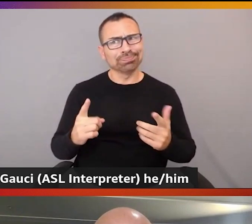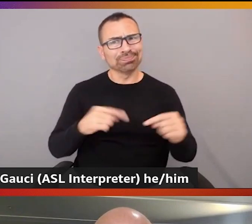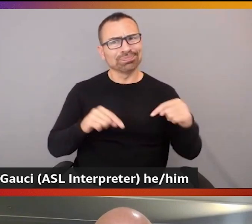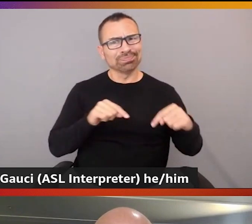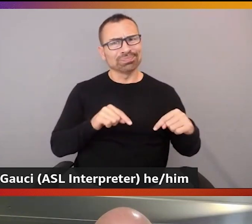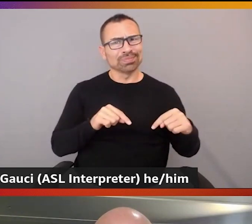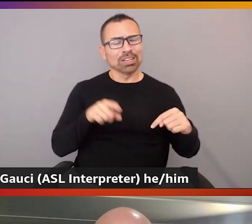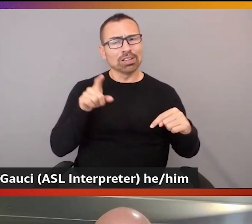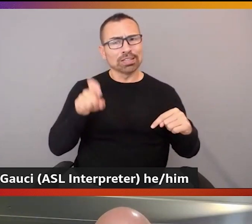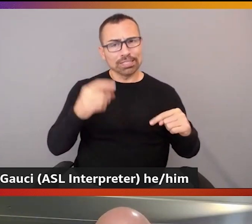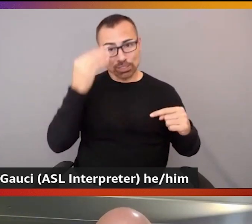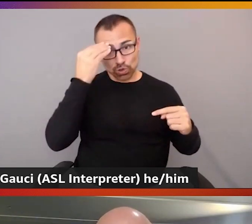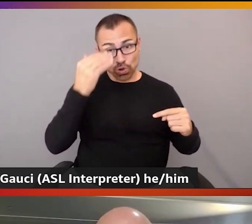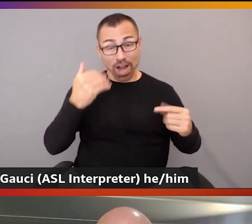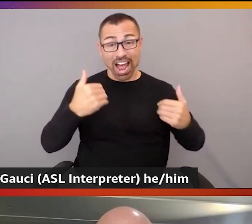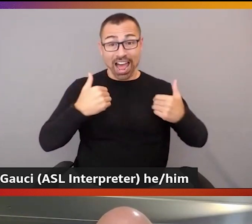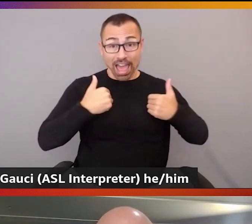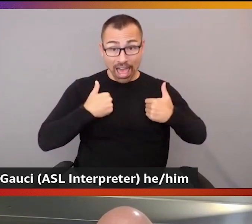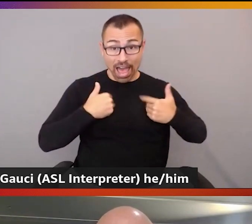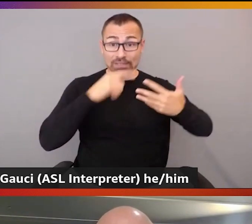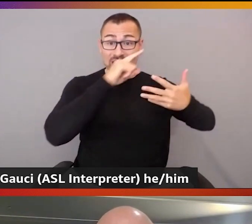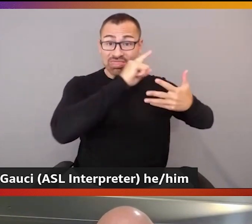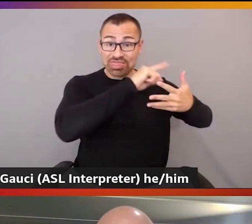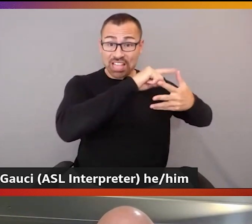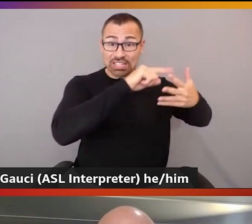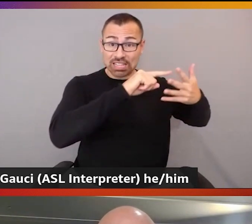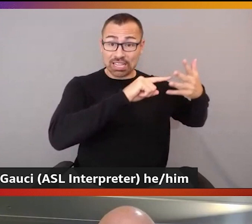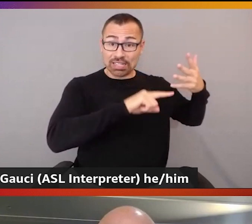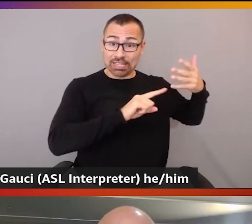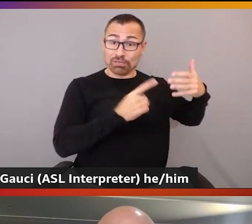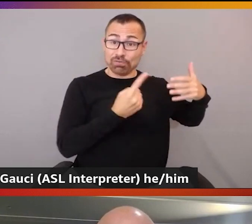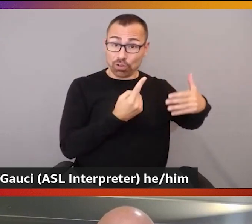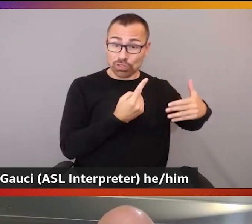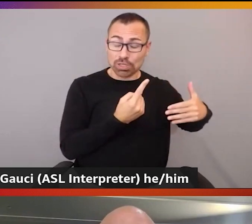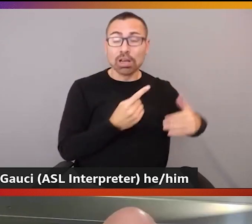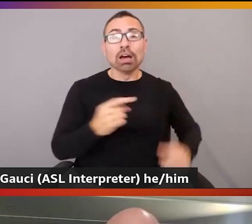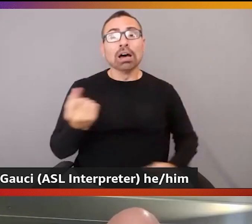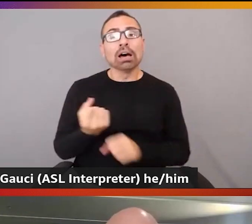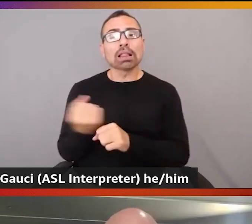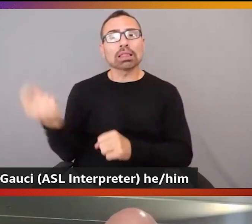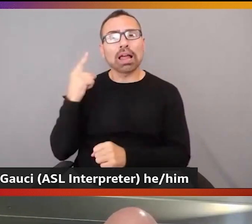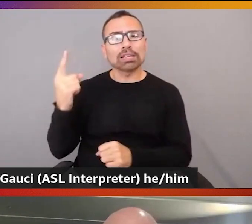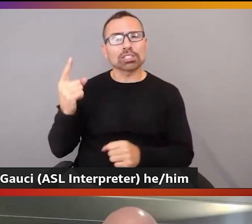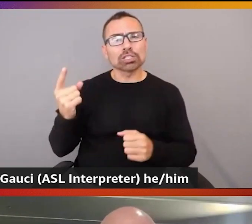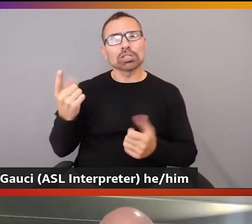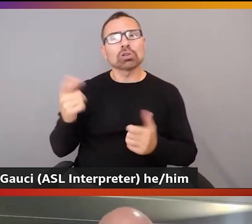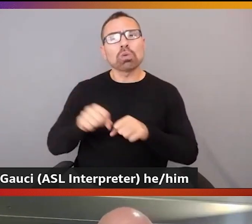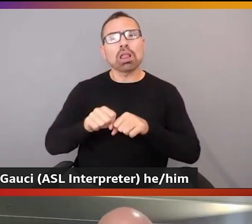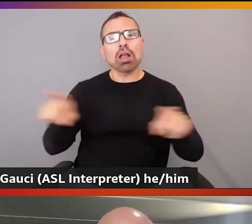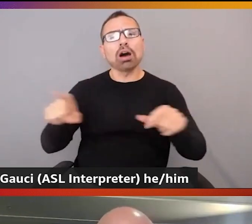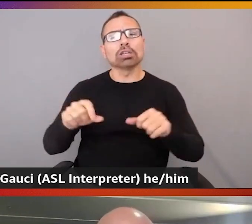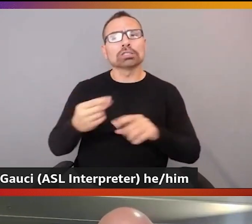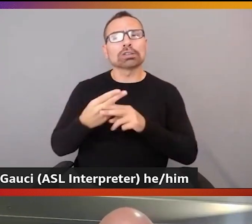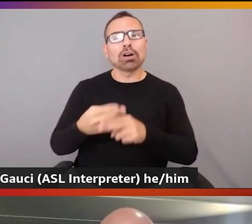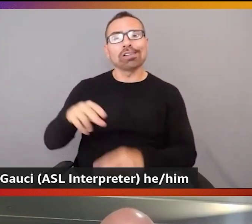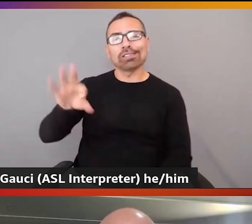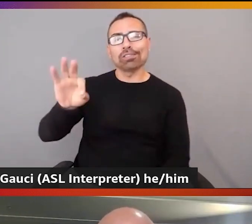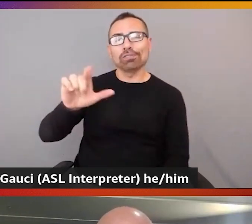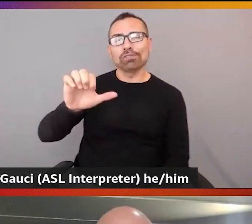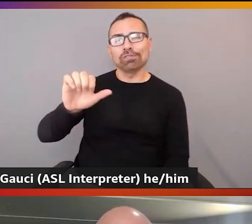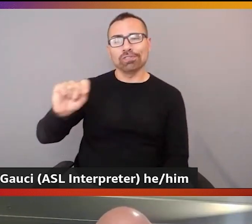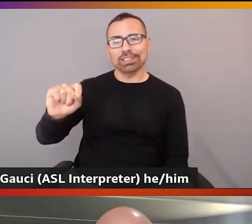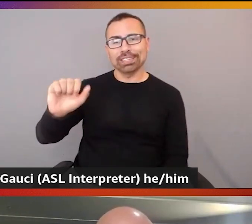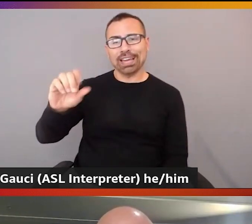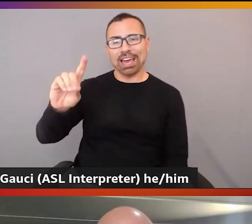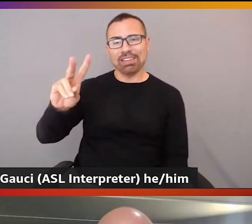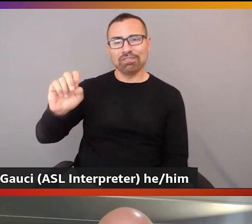have. Last year at reInvent, we launched this thing called Fleet Advisor. And that makes it easy to discover all of your on-premises databases,